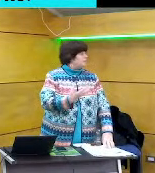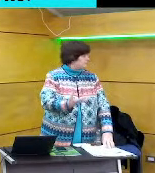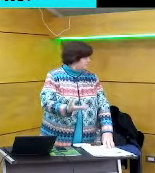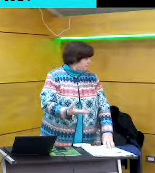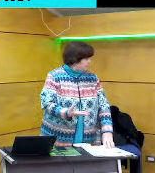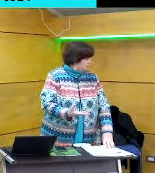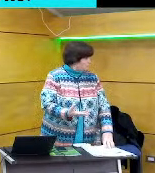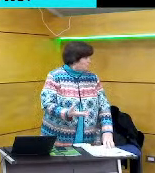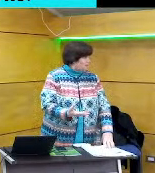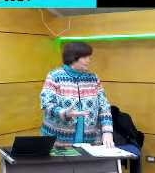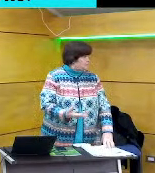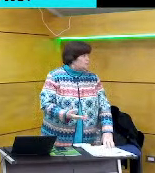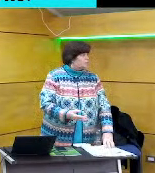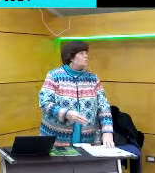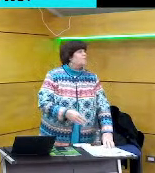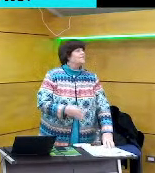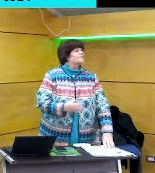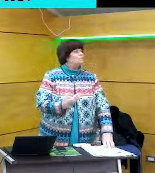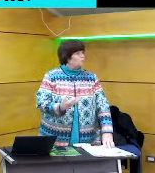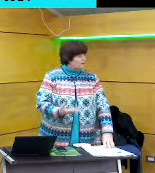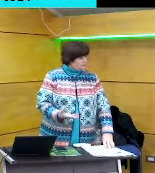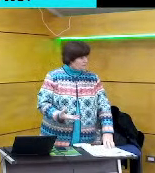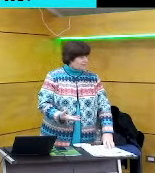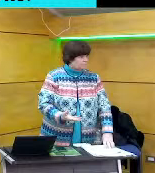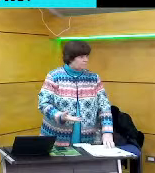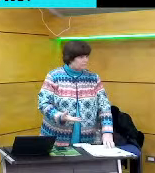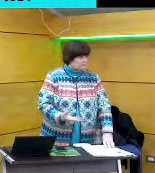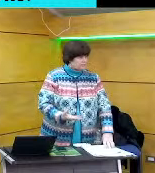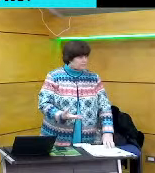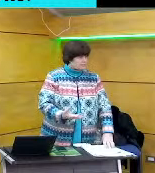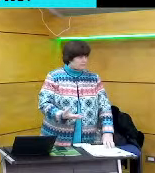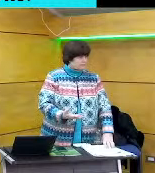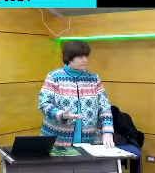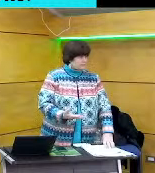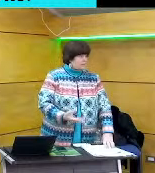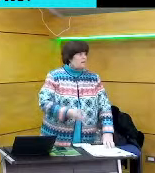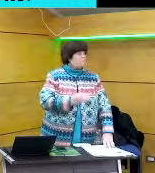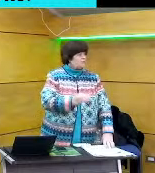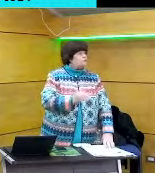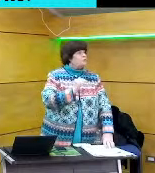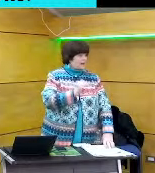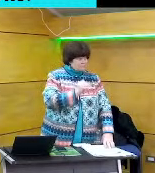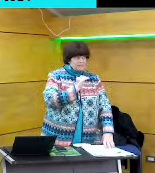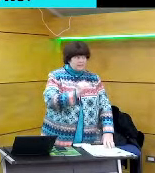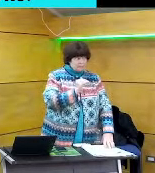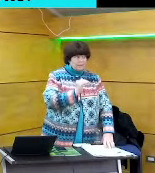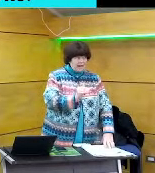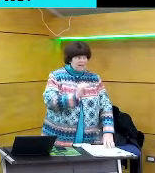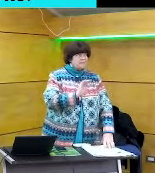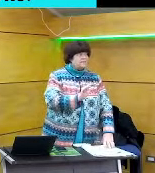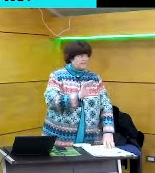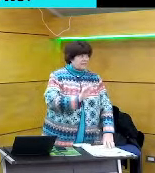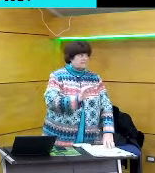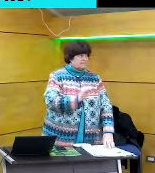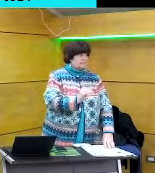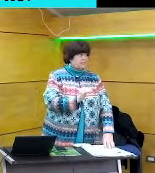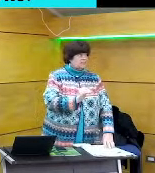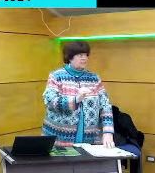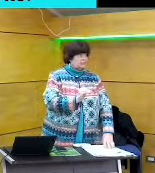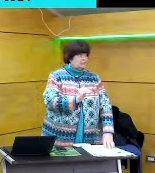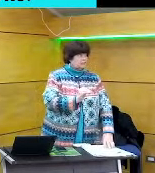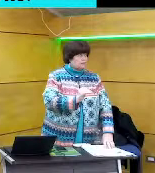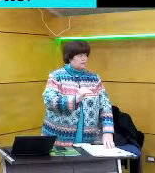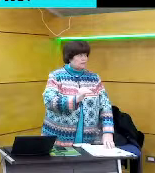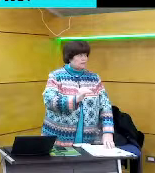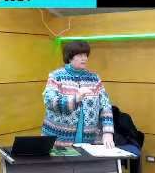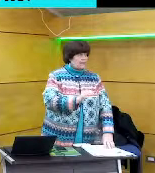will send them to a bilingual school because they want them to have fluency. That means you have to get past that